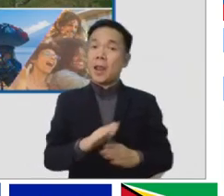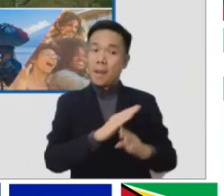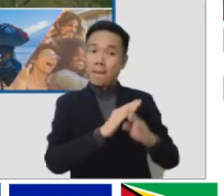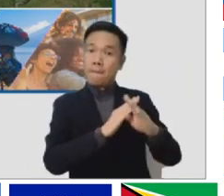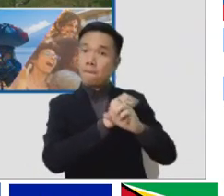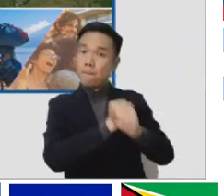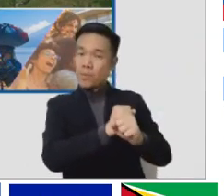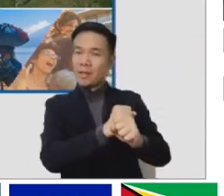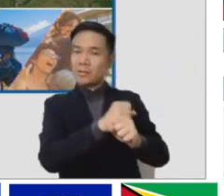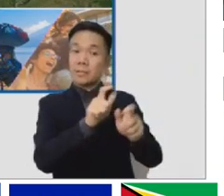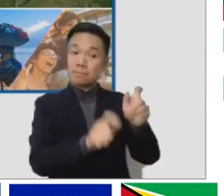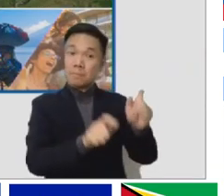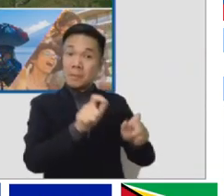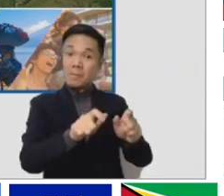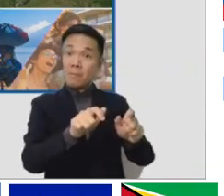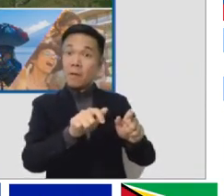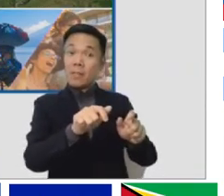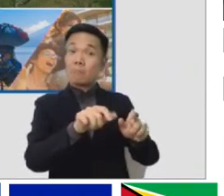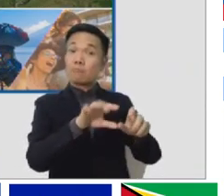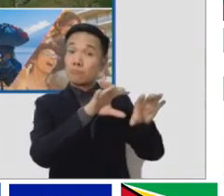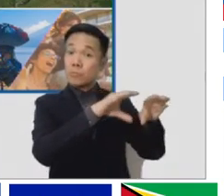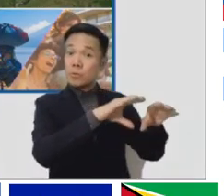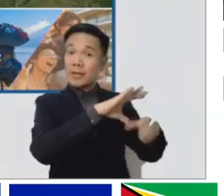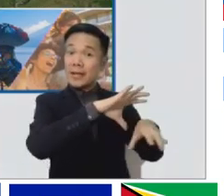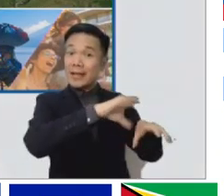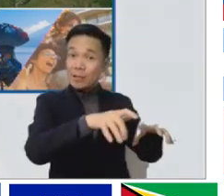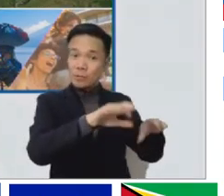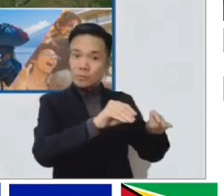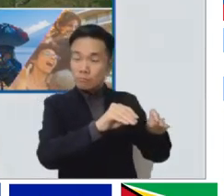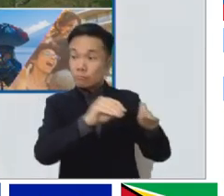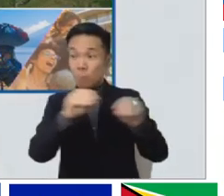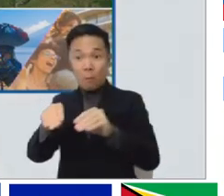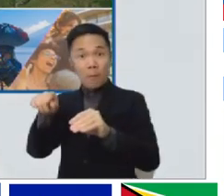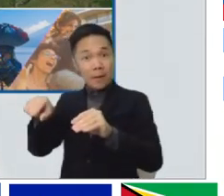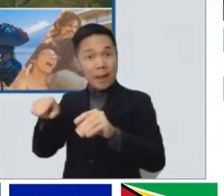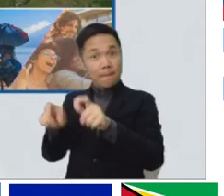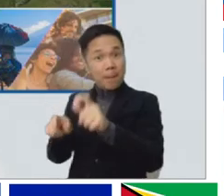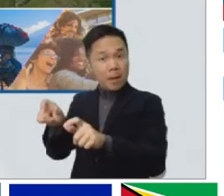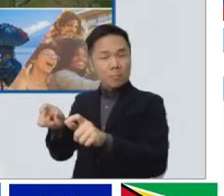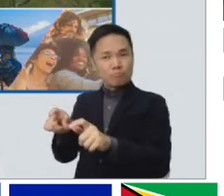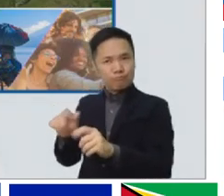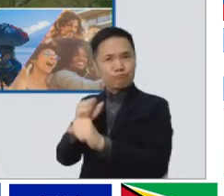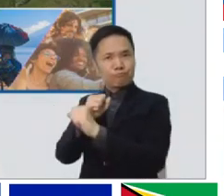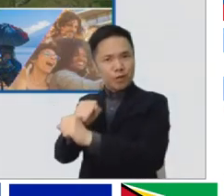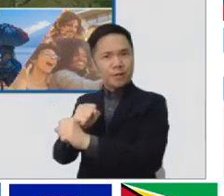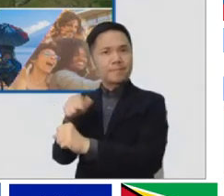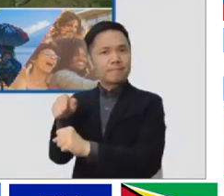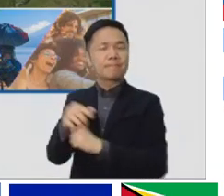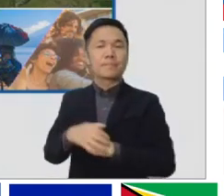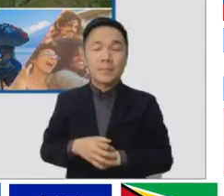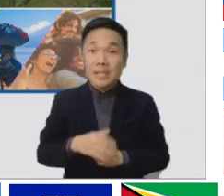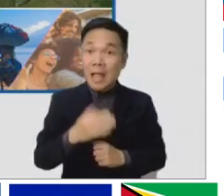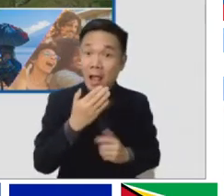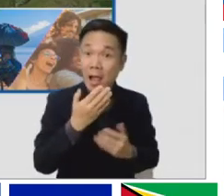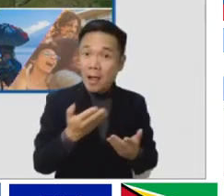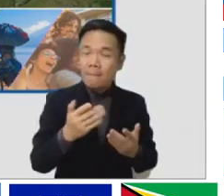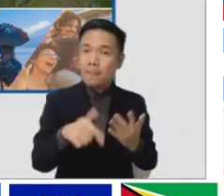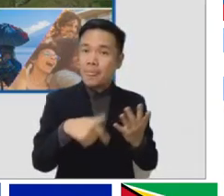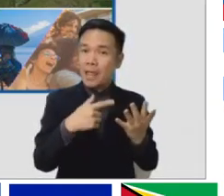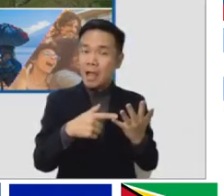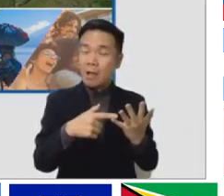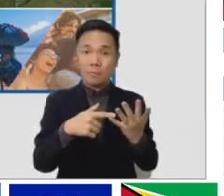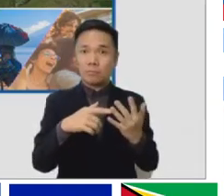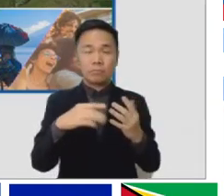strengthening those institutions that are part of that first baseline response, organized